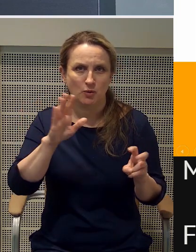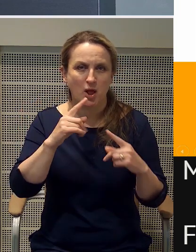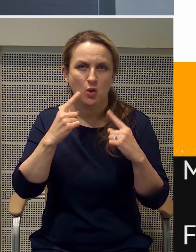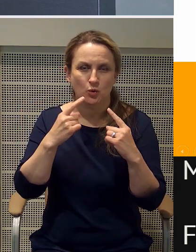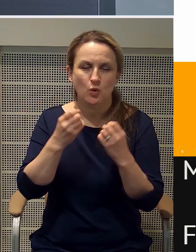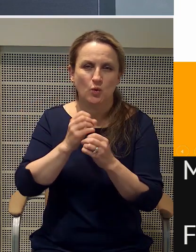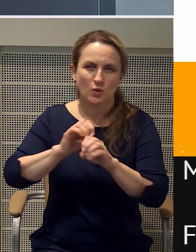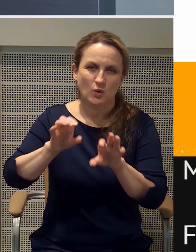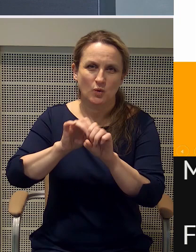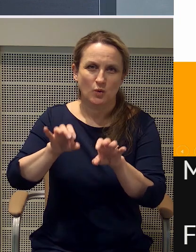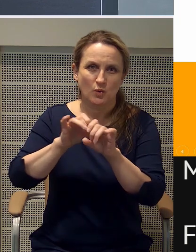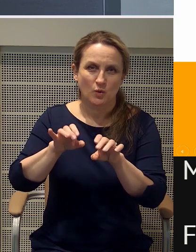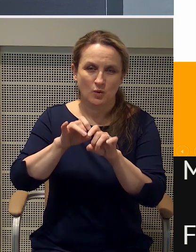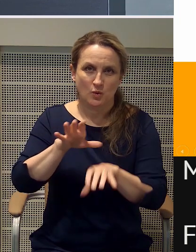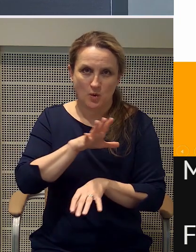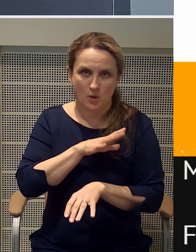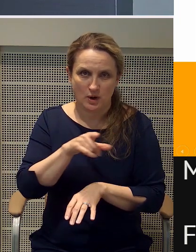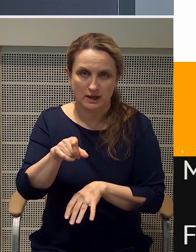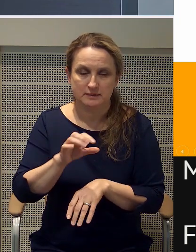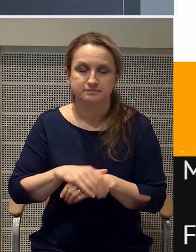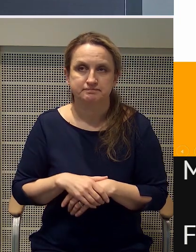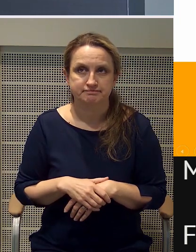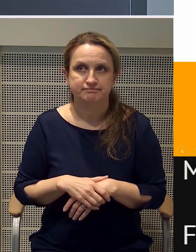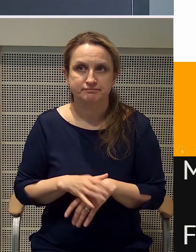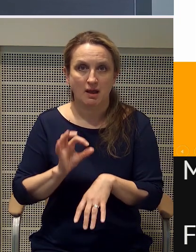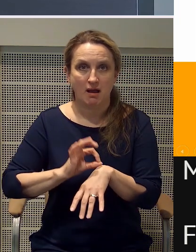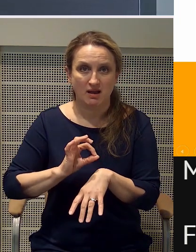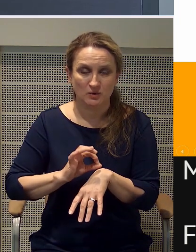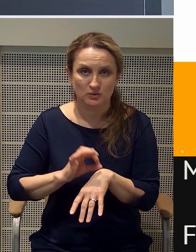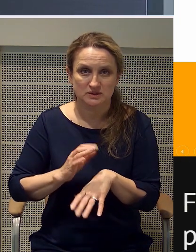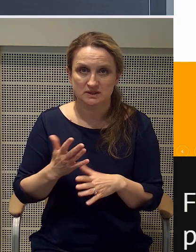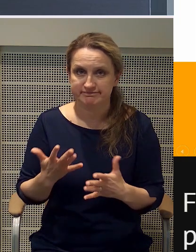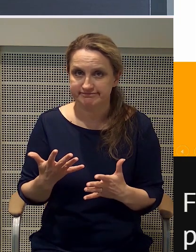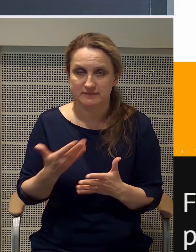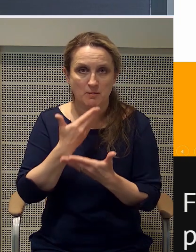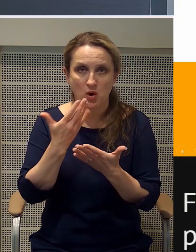were also on TV telling their story.